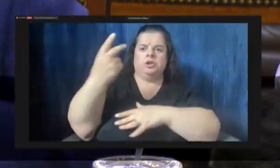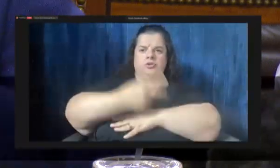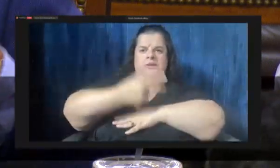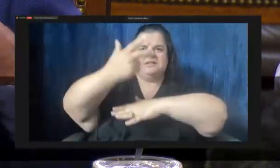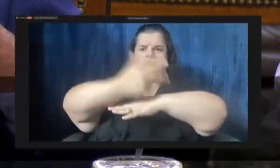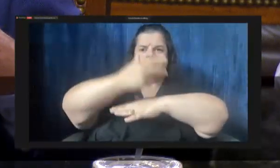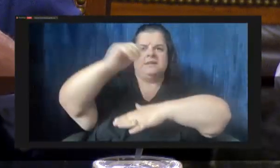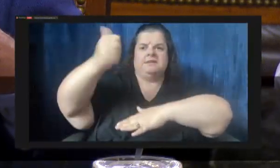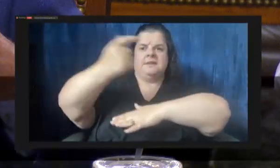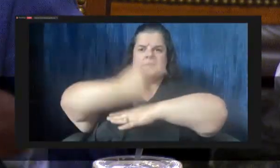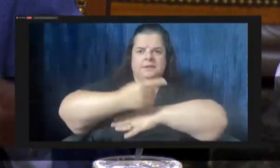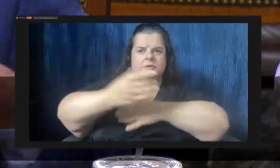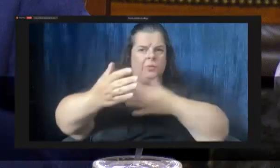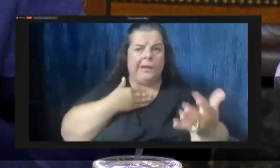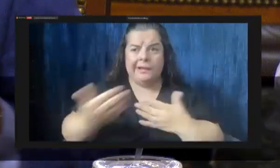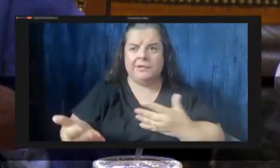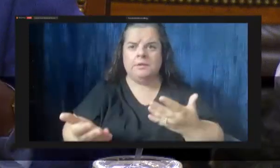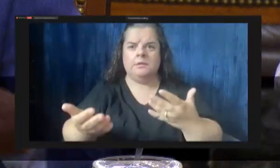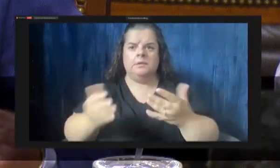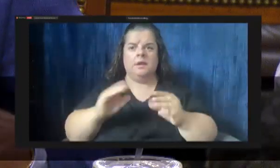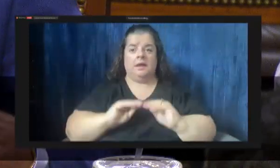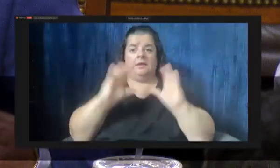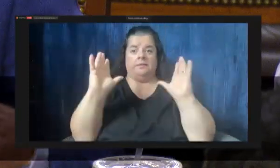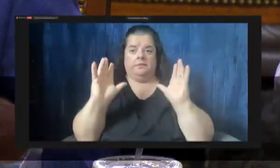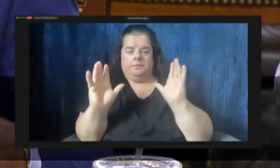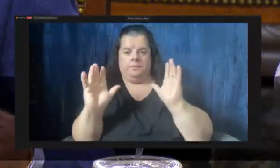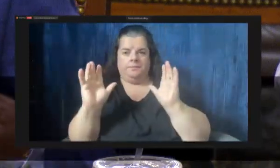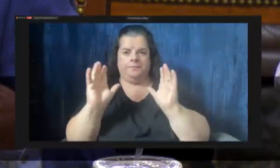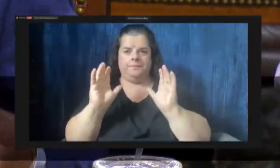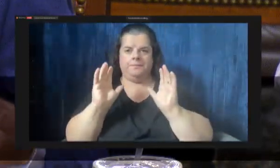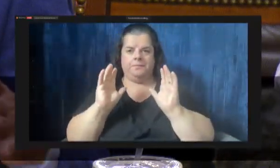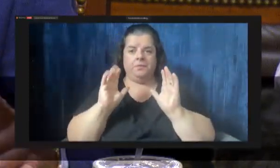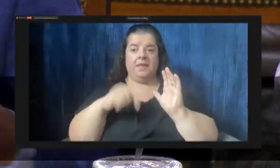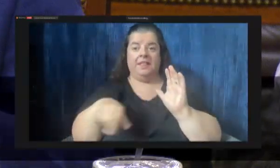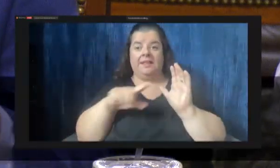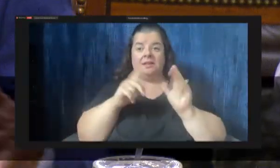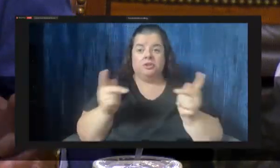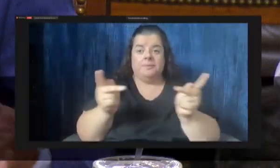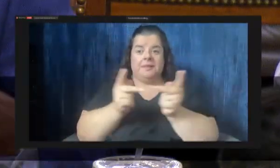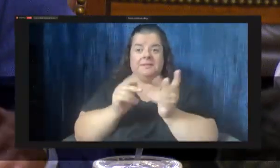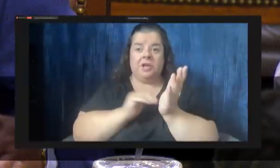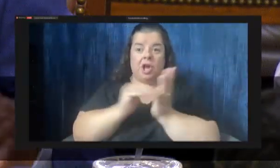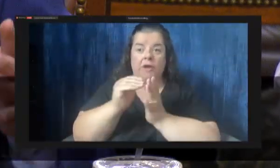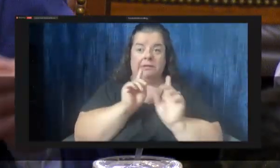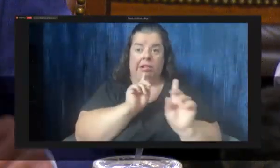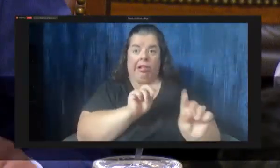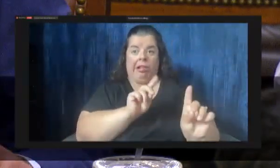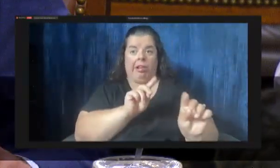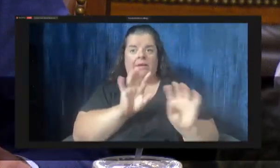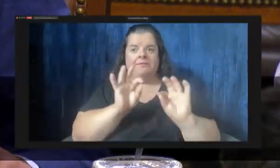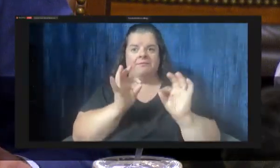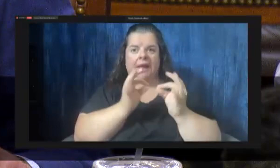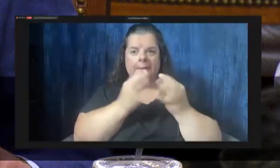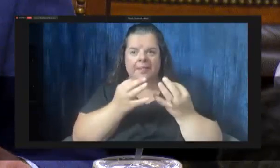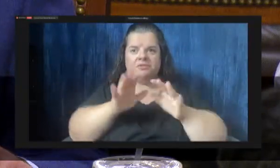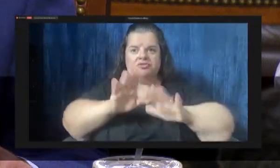it is. Obviously, these are in places that are frequented by families, kids, things of that